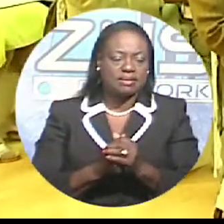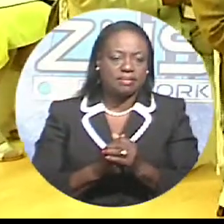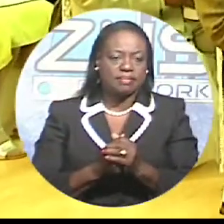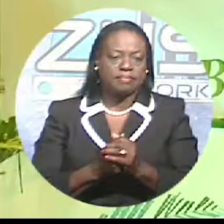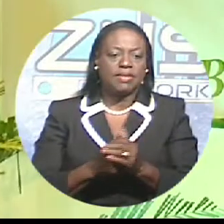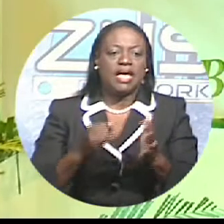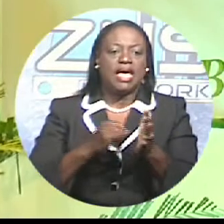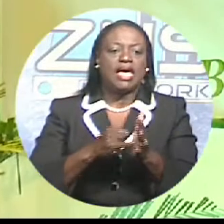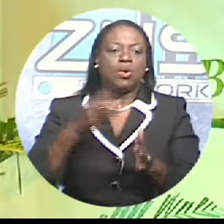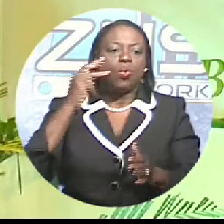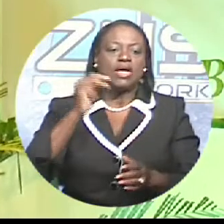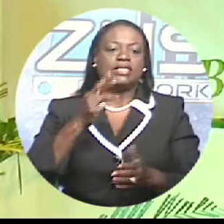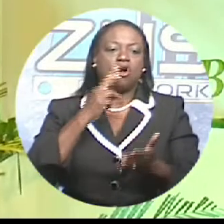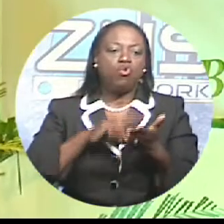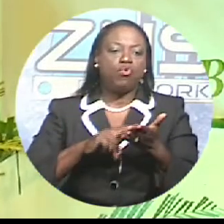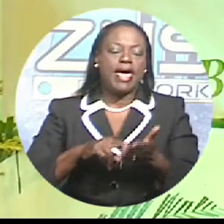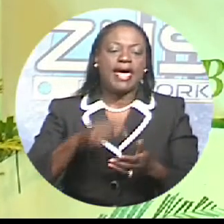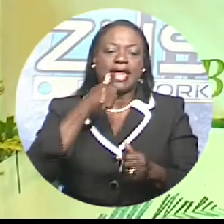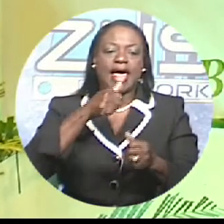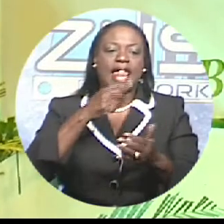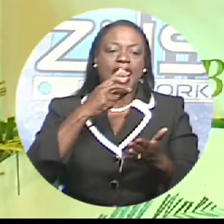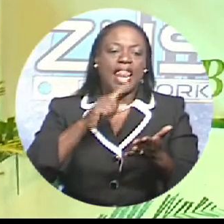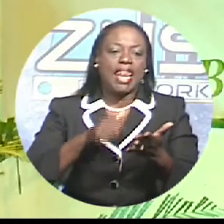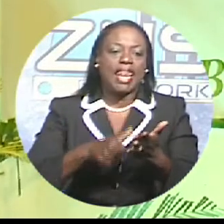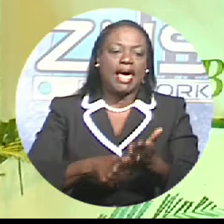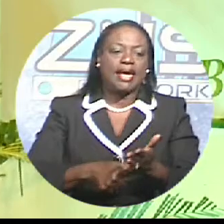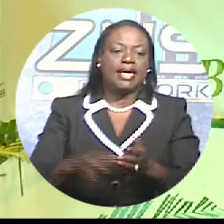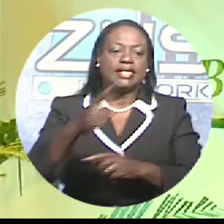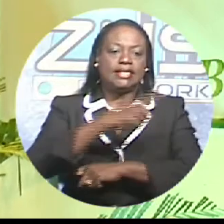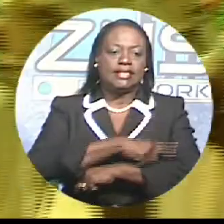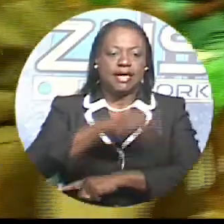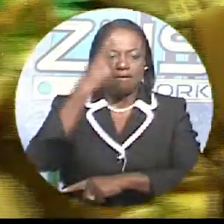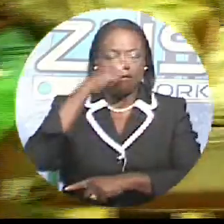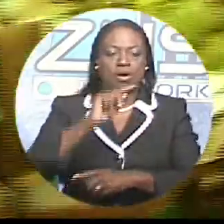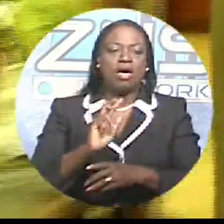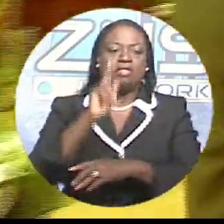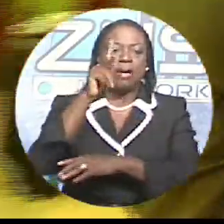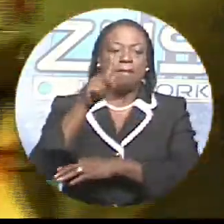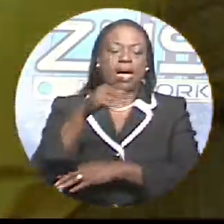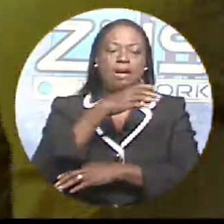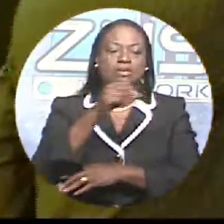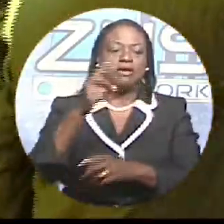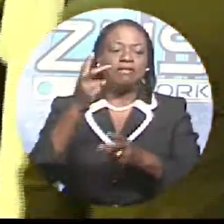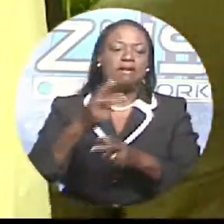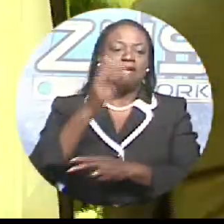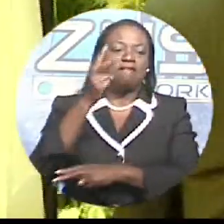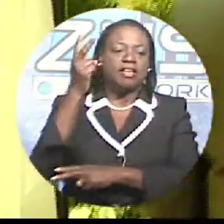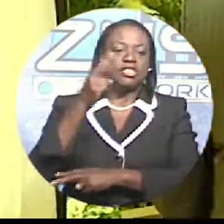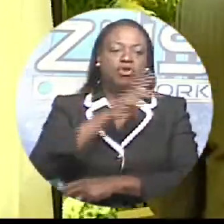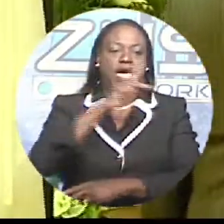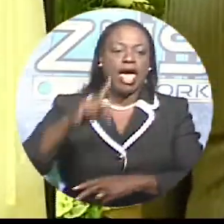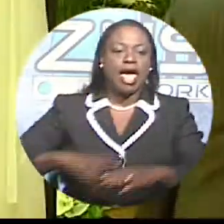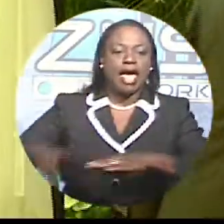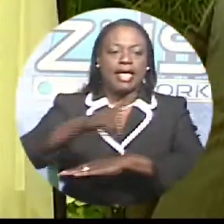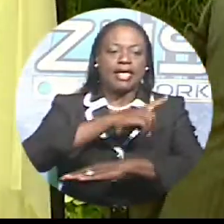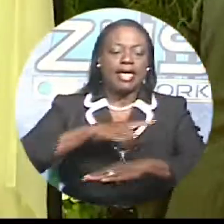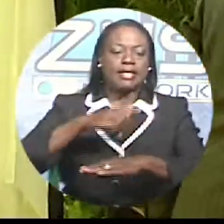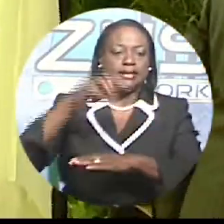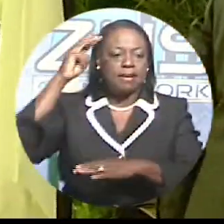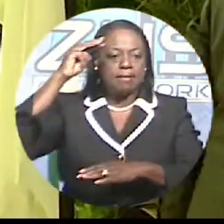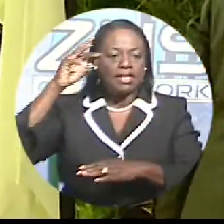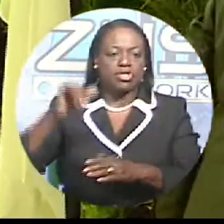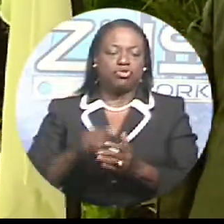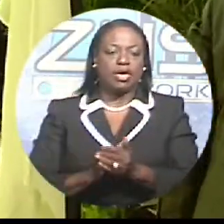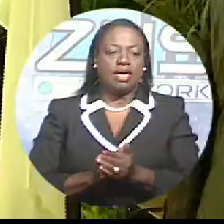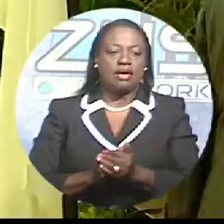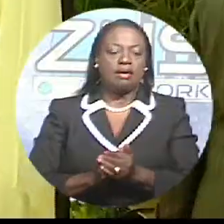It was a red letter day for the newly formed Palms of Victory Kingdom Ministry as the church officially commissioned its first leader, convicted